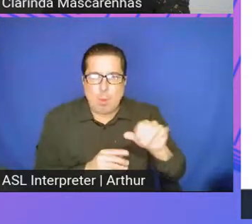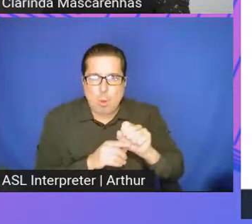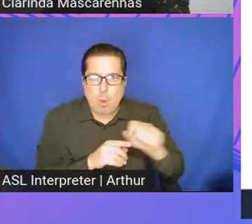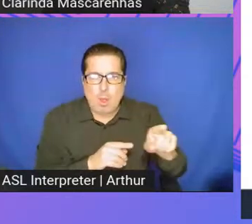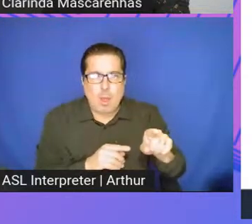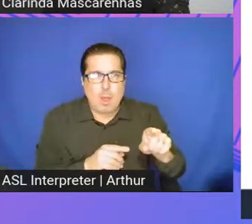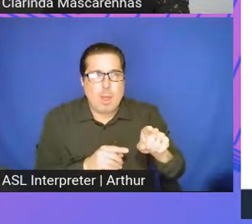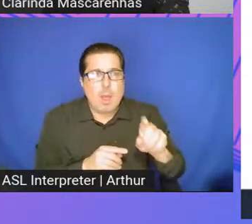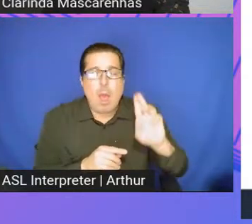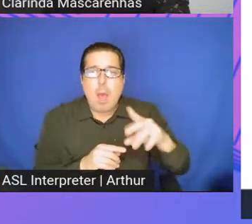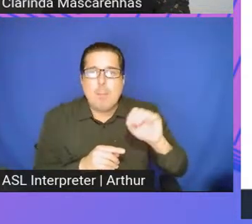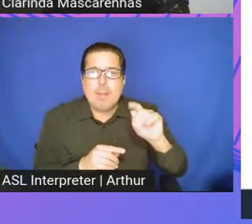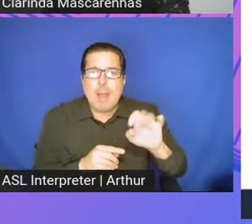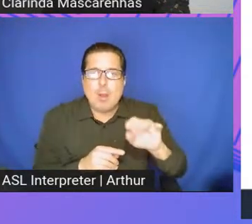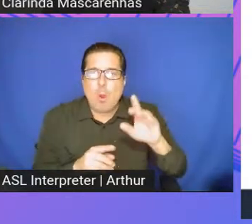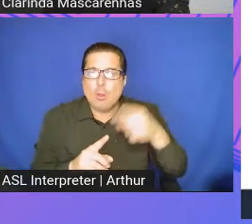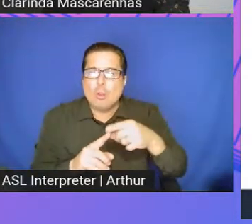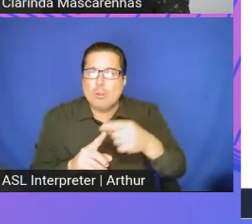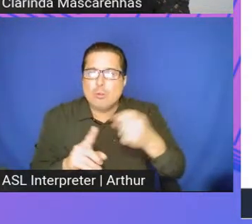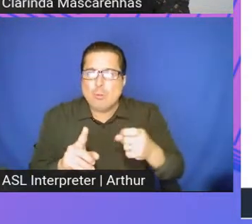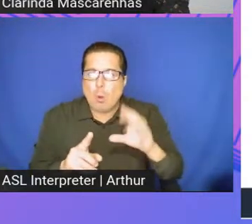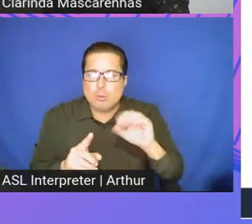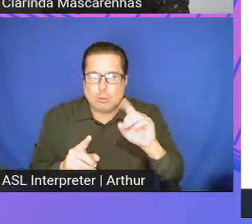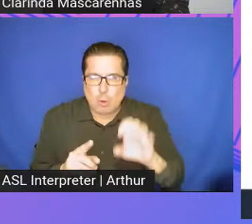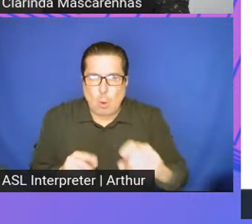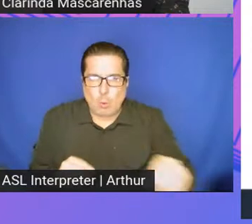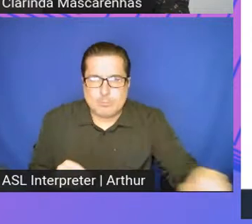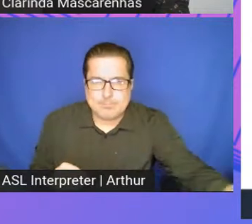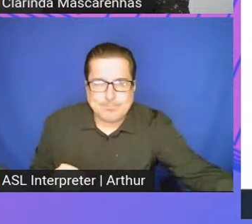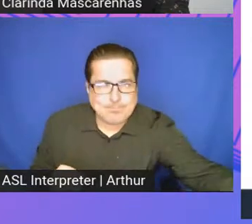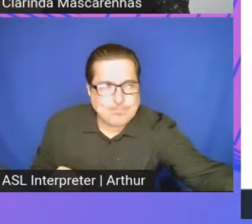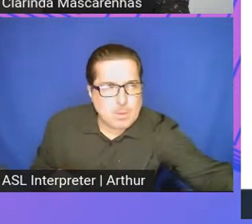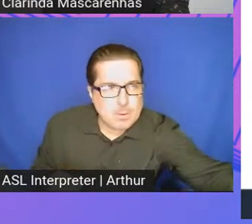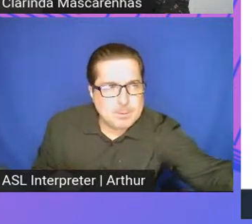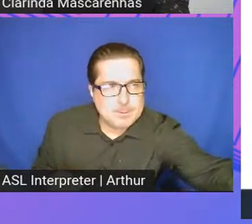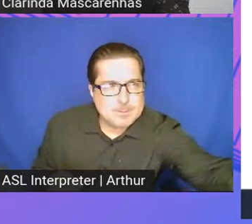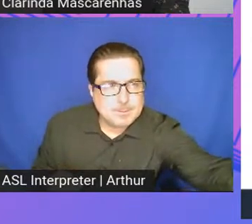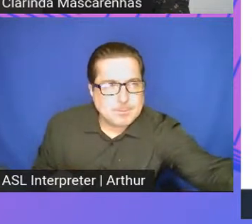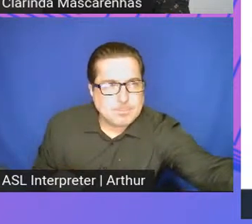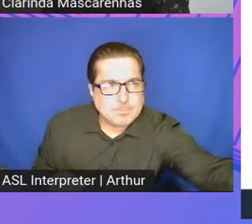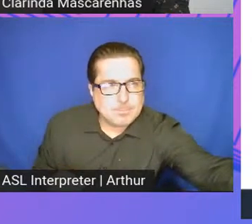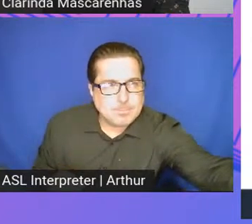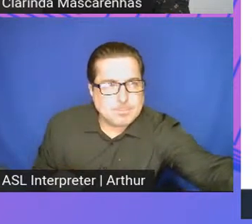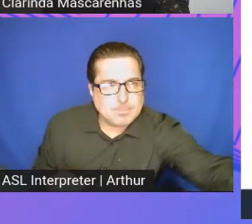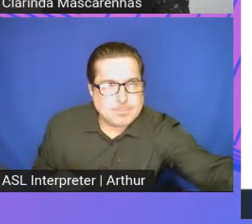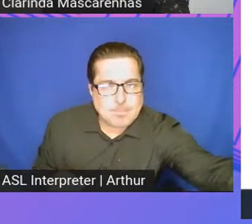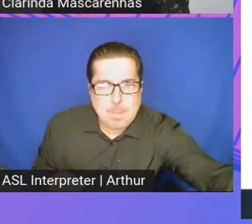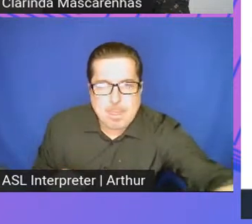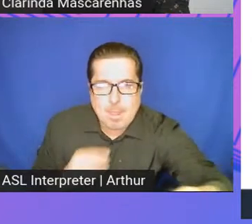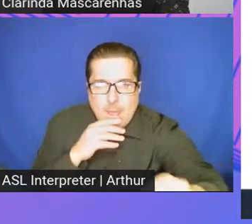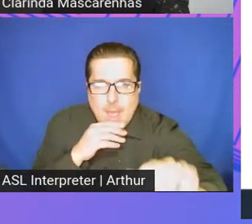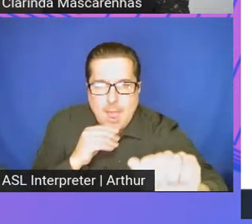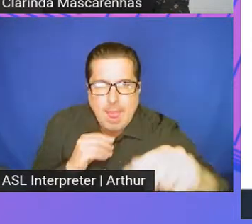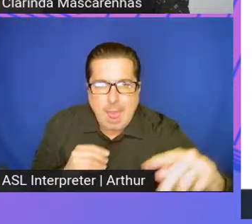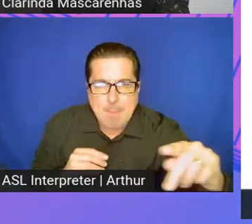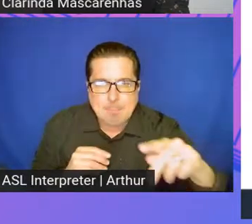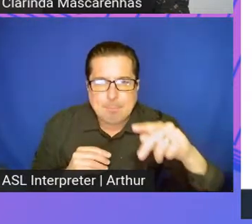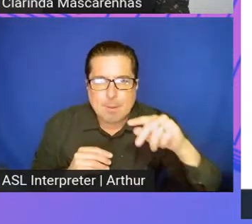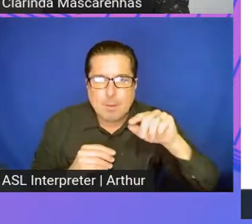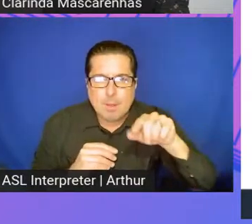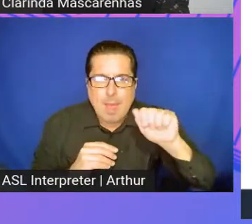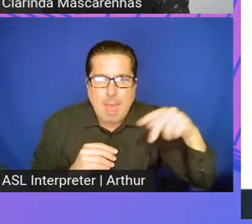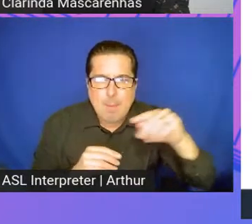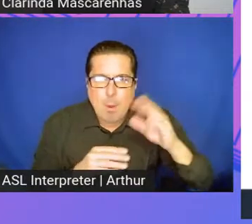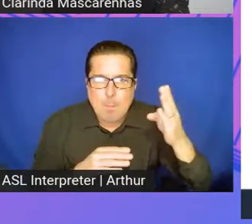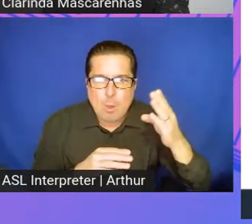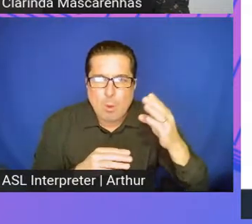source code, the app will do the blue-green deployment underneath hood. So if